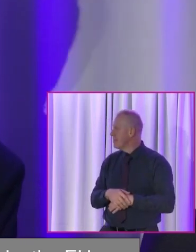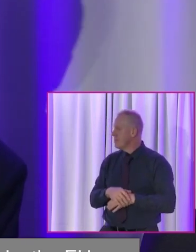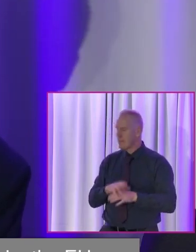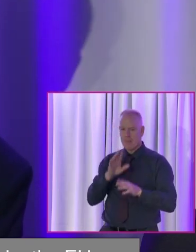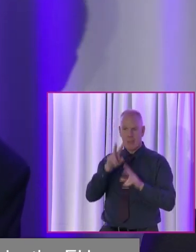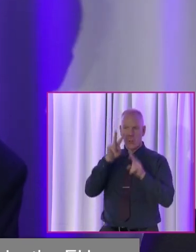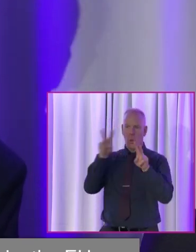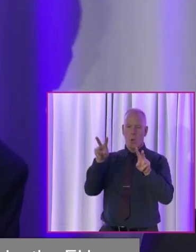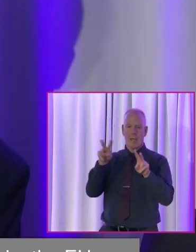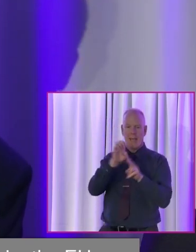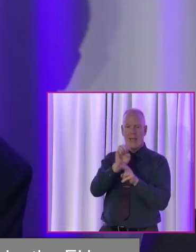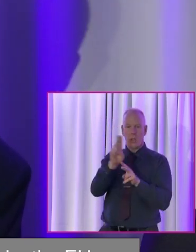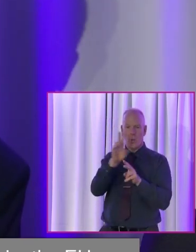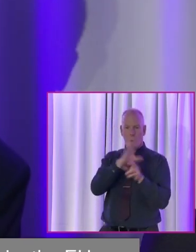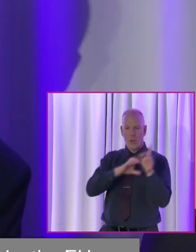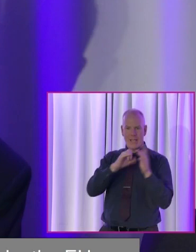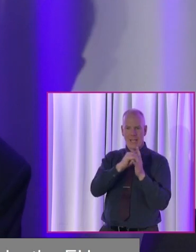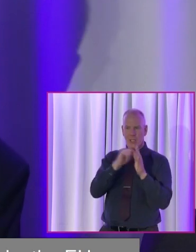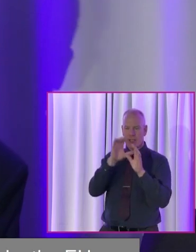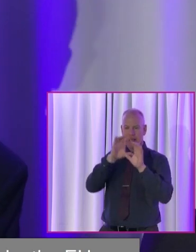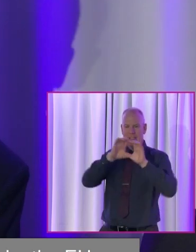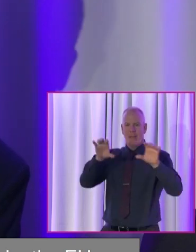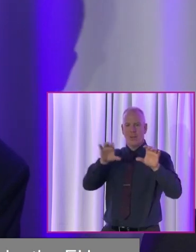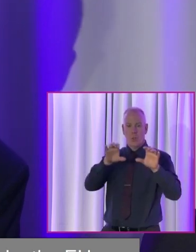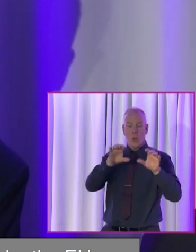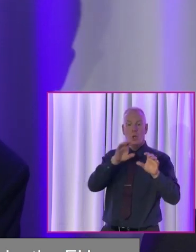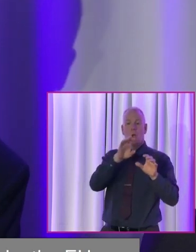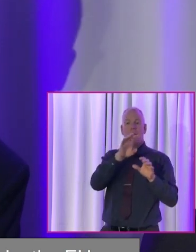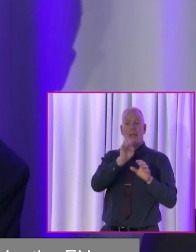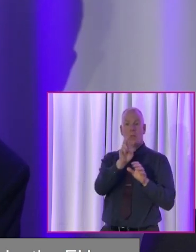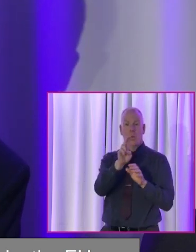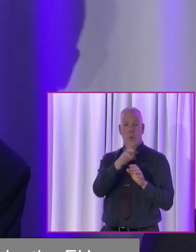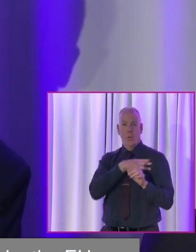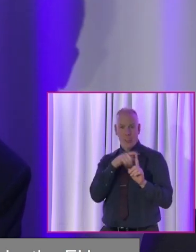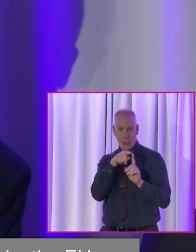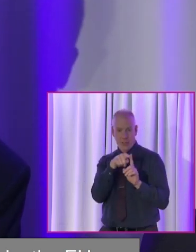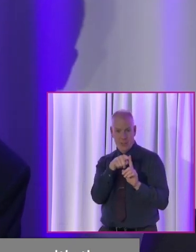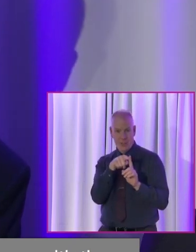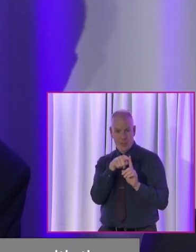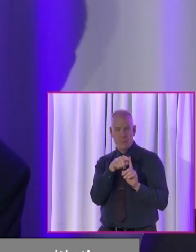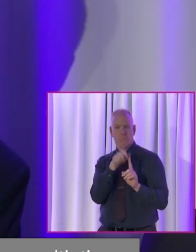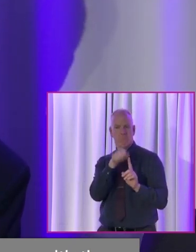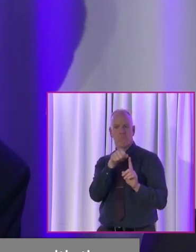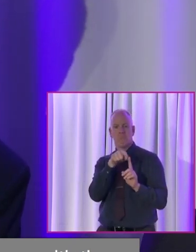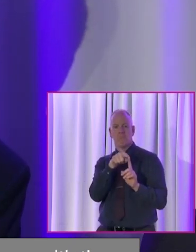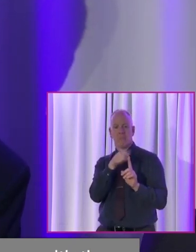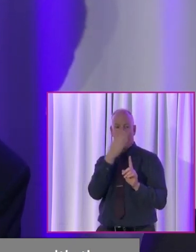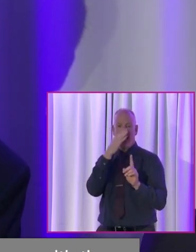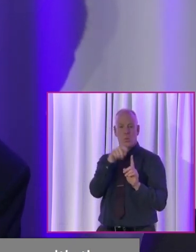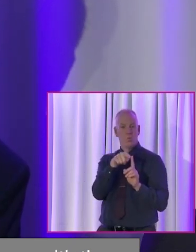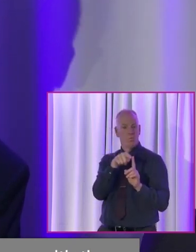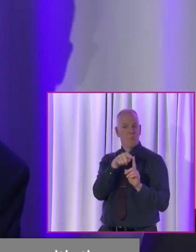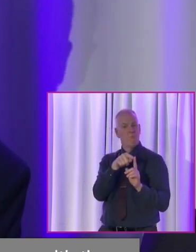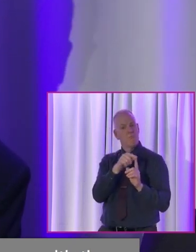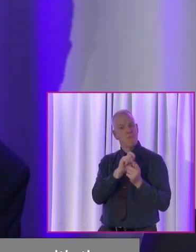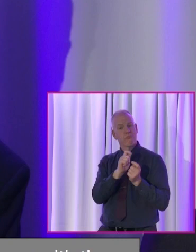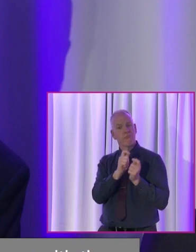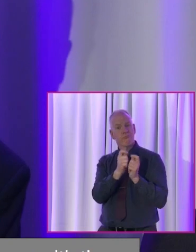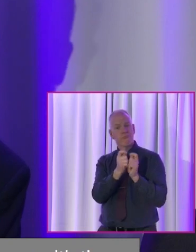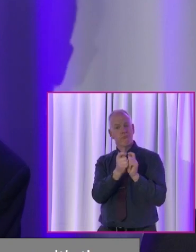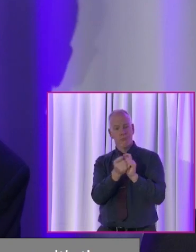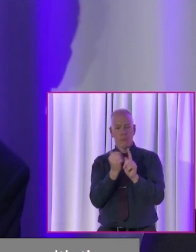separately, because with the European Commission, we do feel that the attitude has evolved